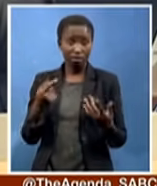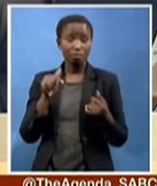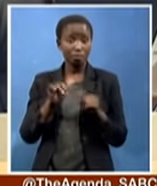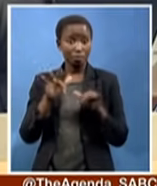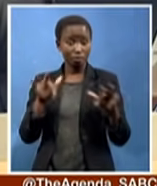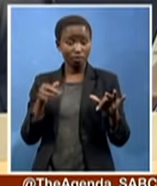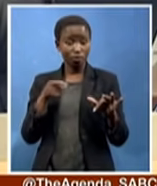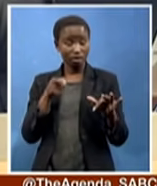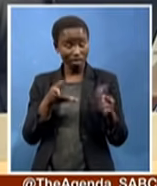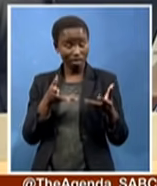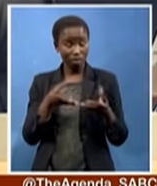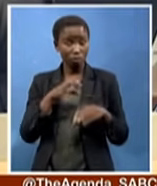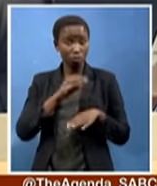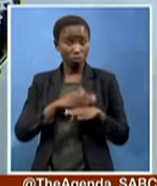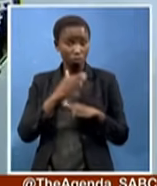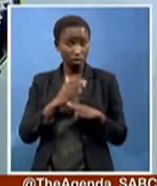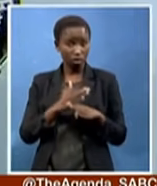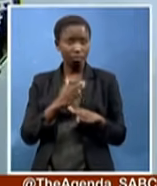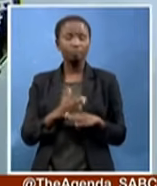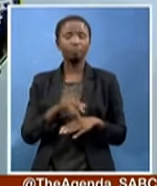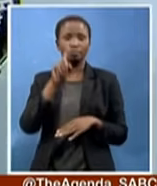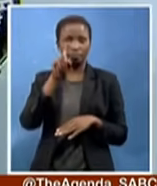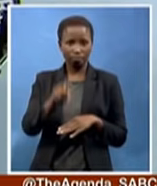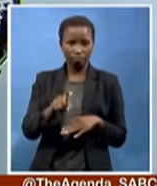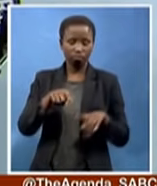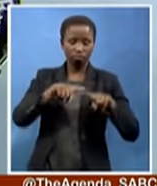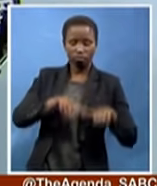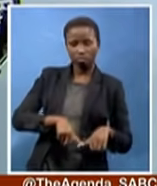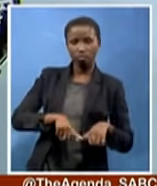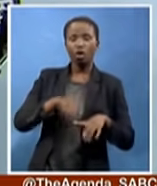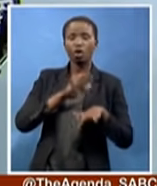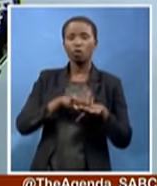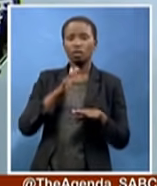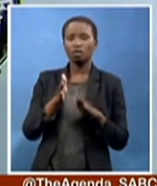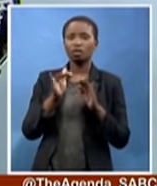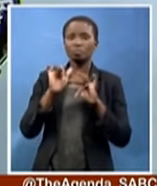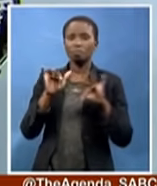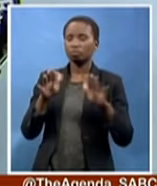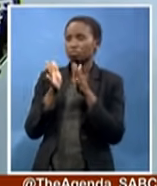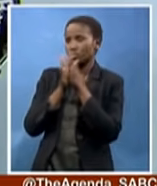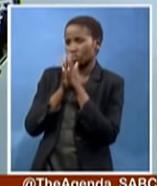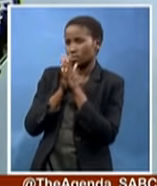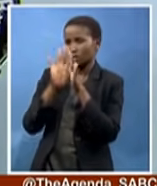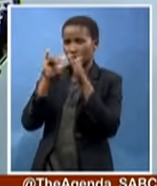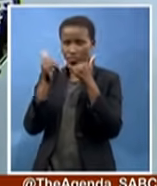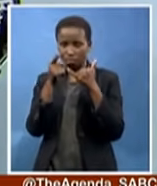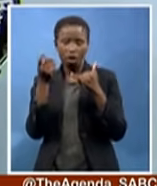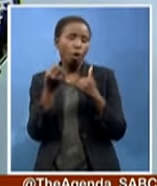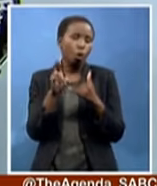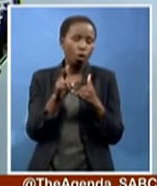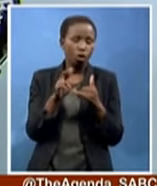need to rely on donations from their own members, from supportive